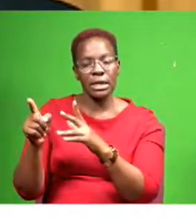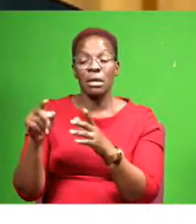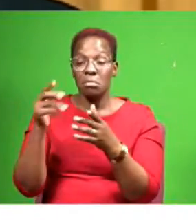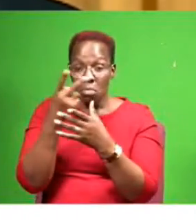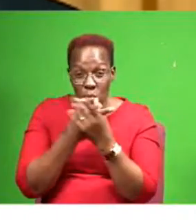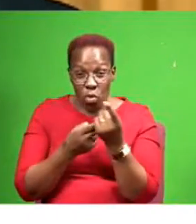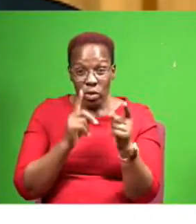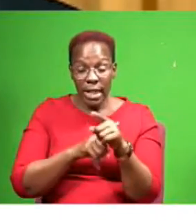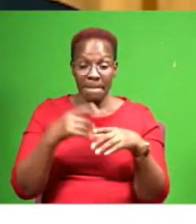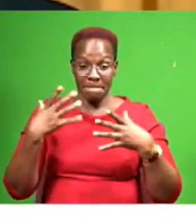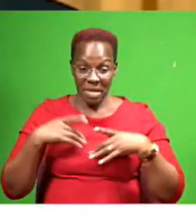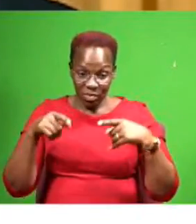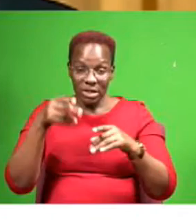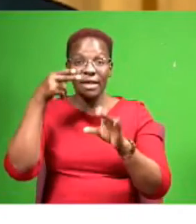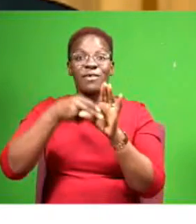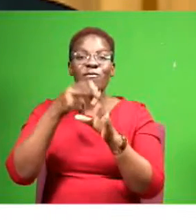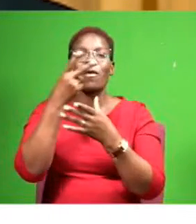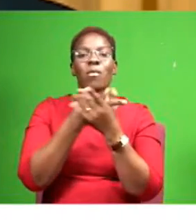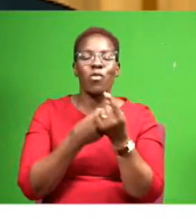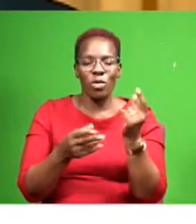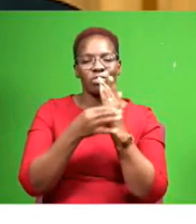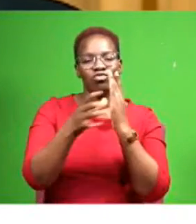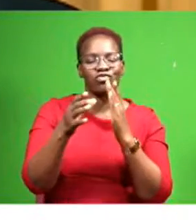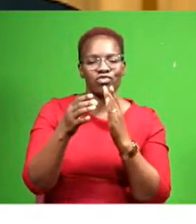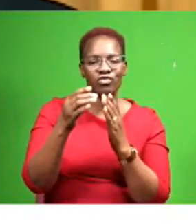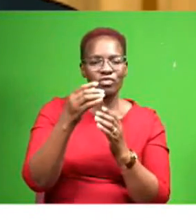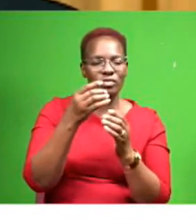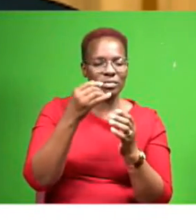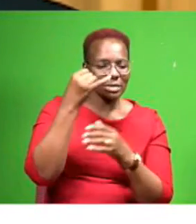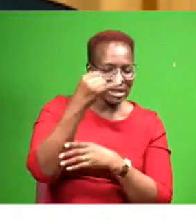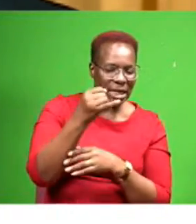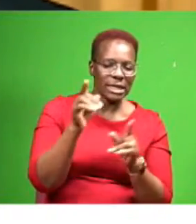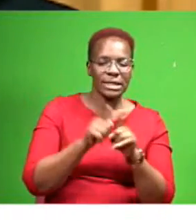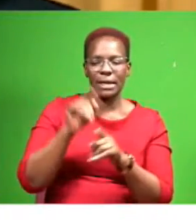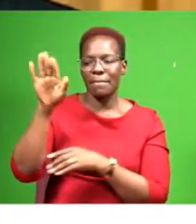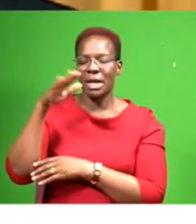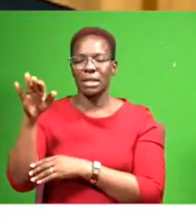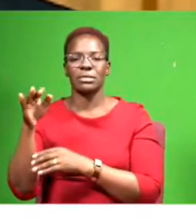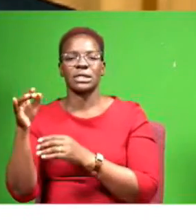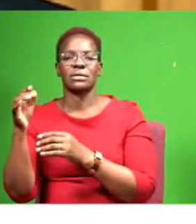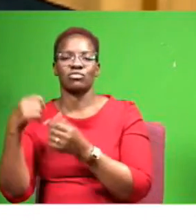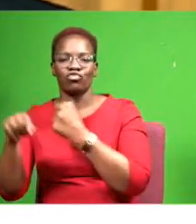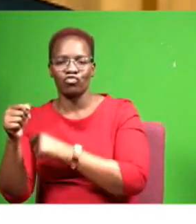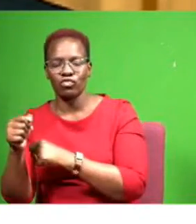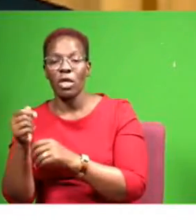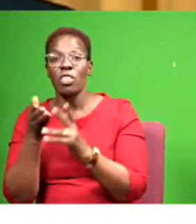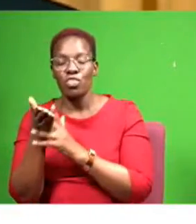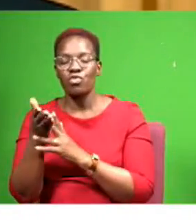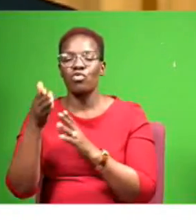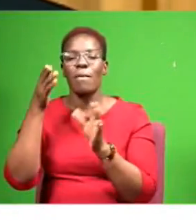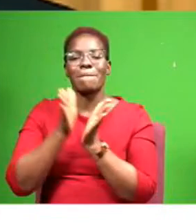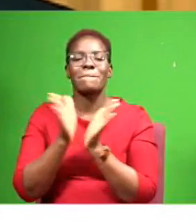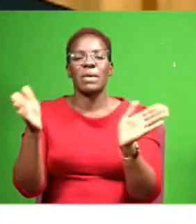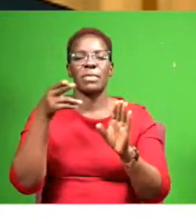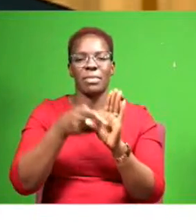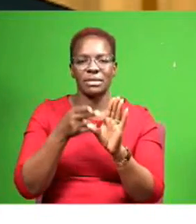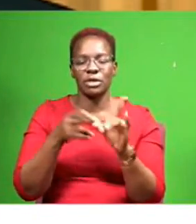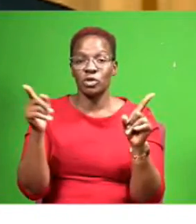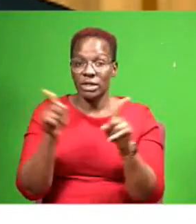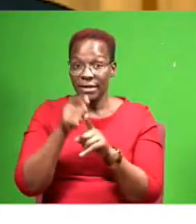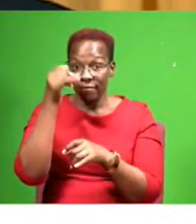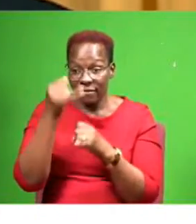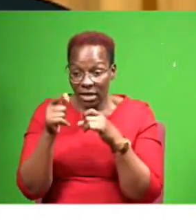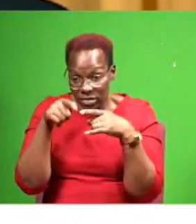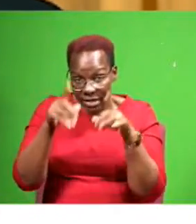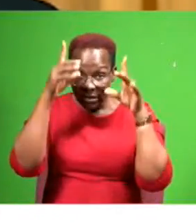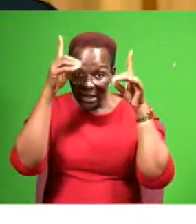the people remain involved in both the popular initiative and parliamentary initiative through public participation and are the ultimate